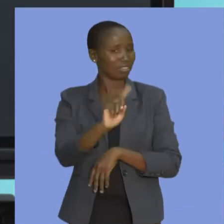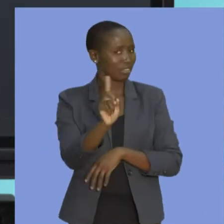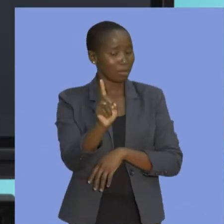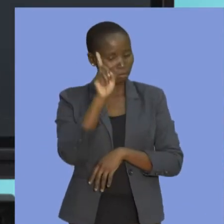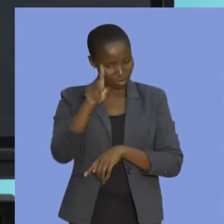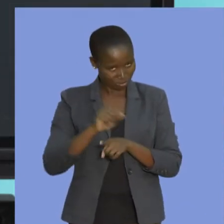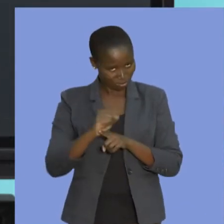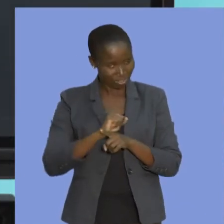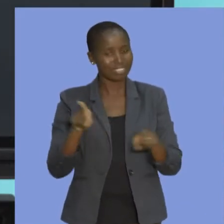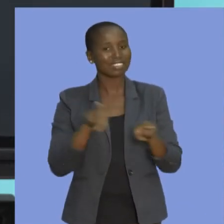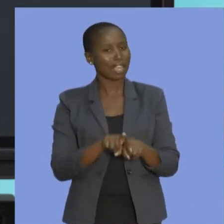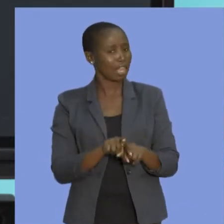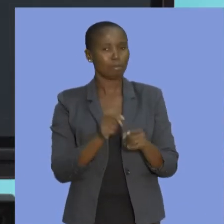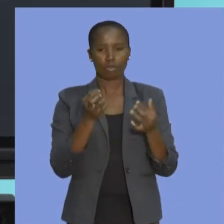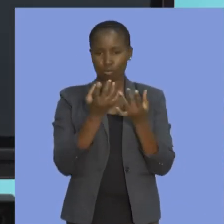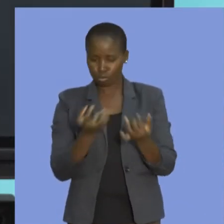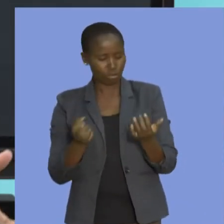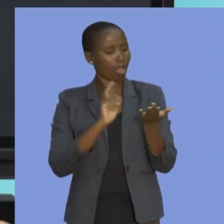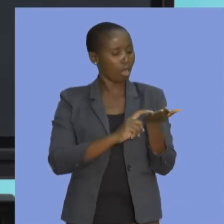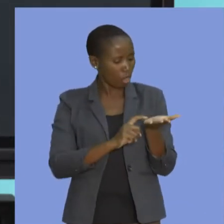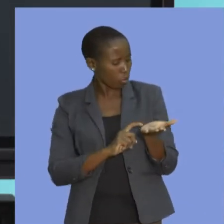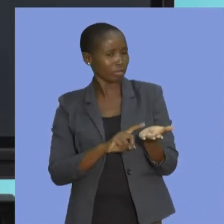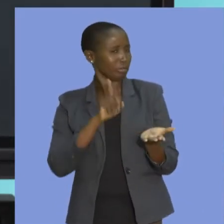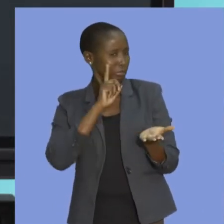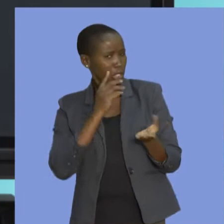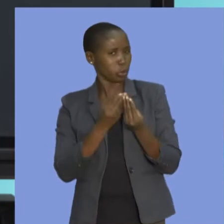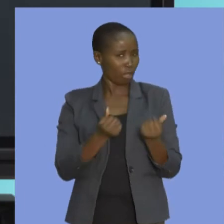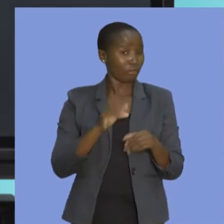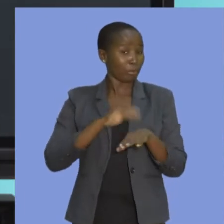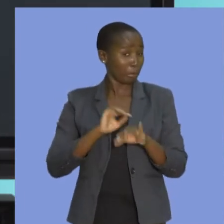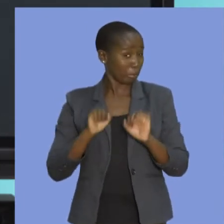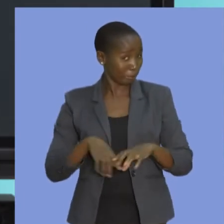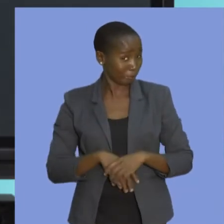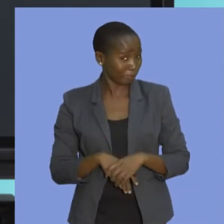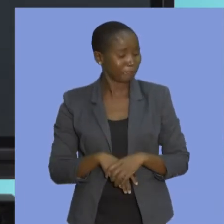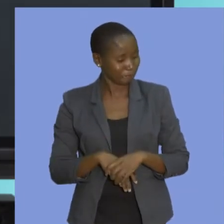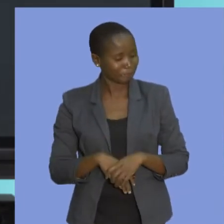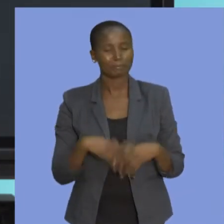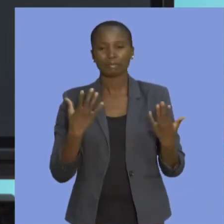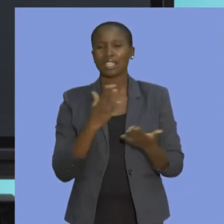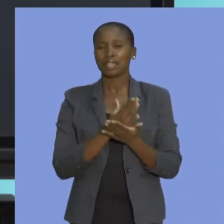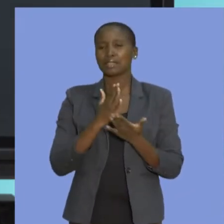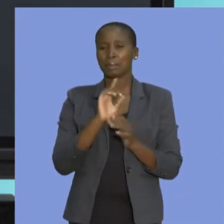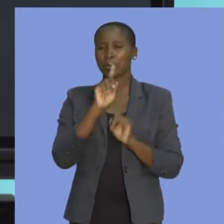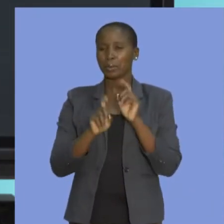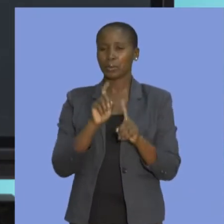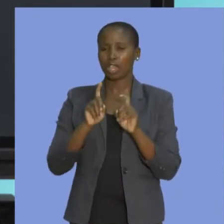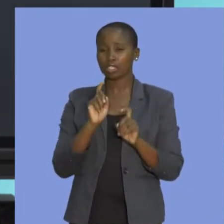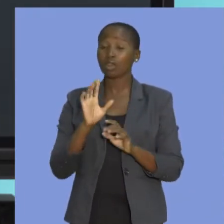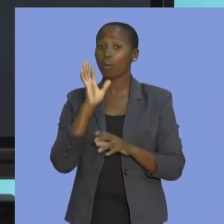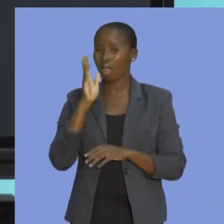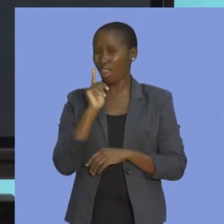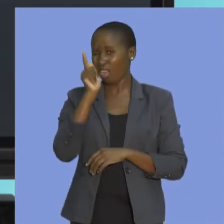pen and paper, your calculator with you to try some of the problems, okay? And to think about some of the questions we'll be asking